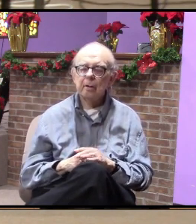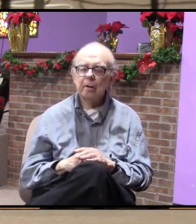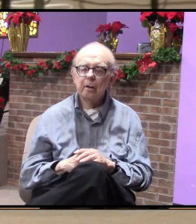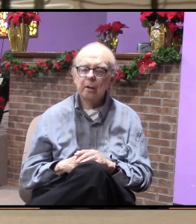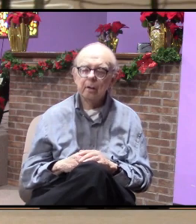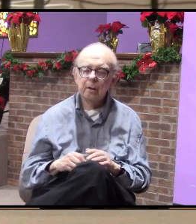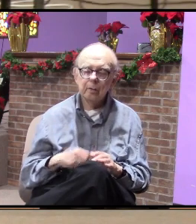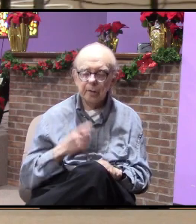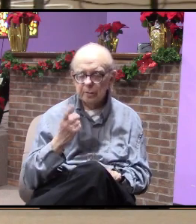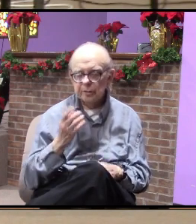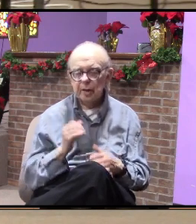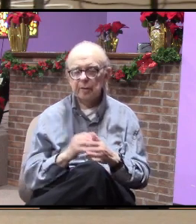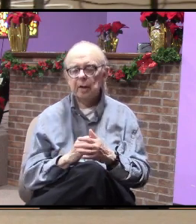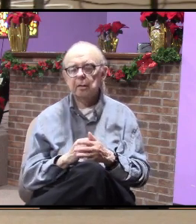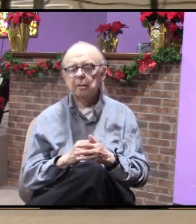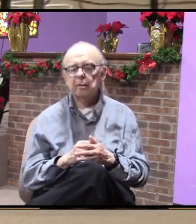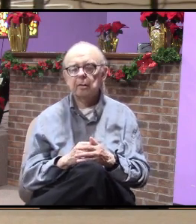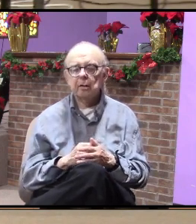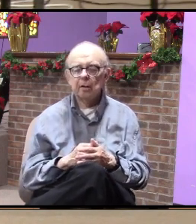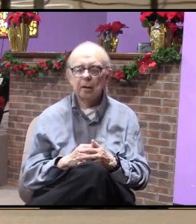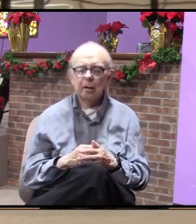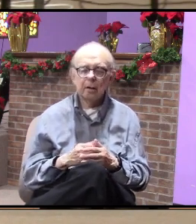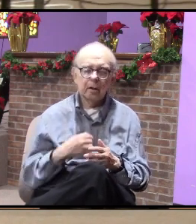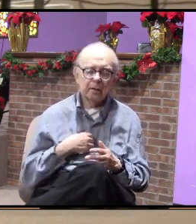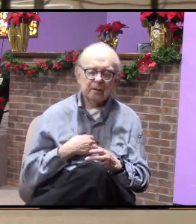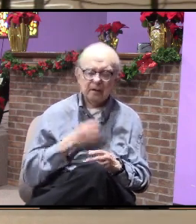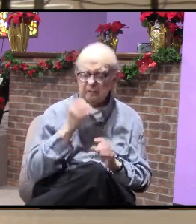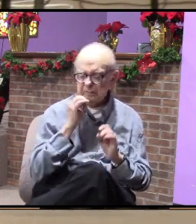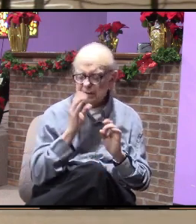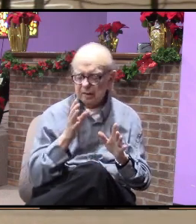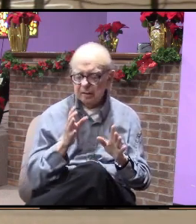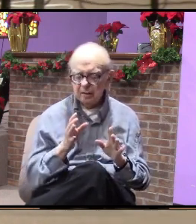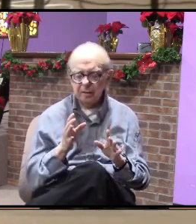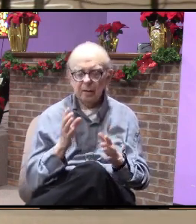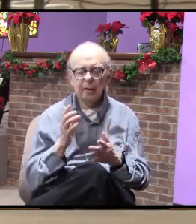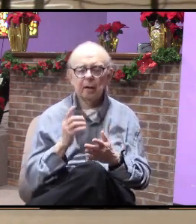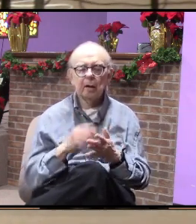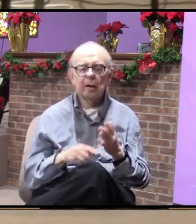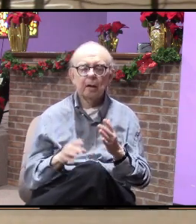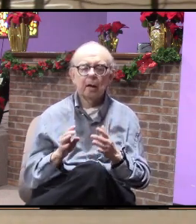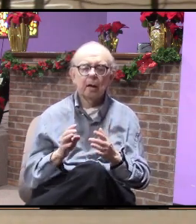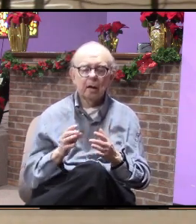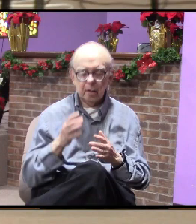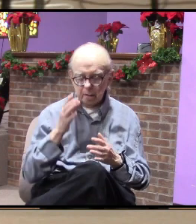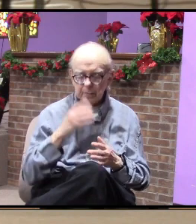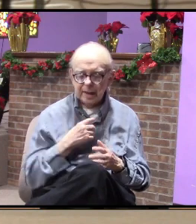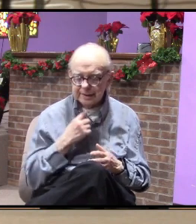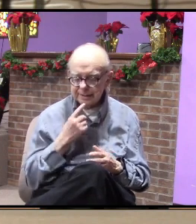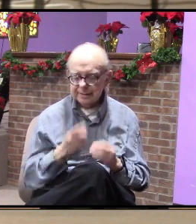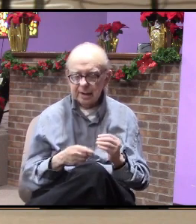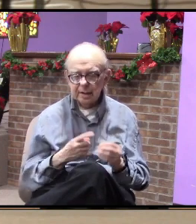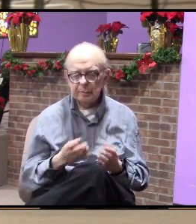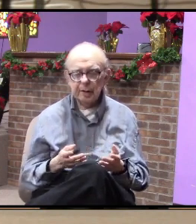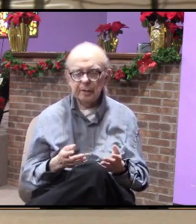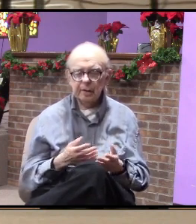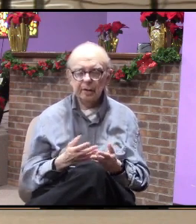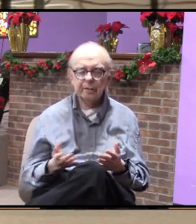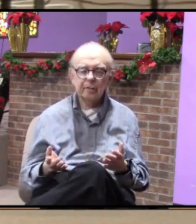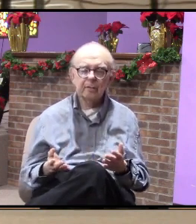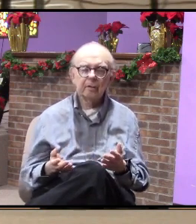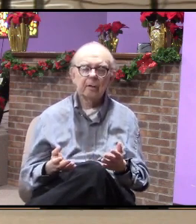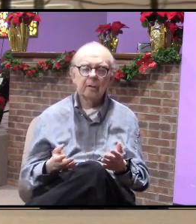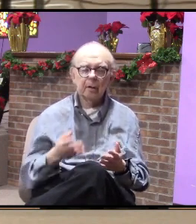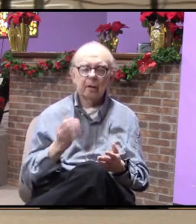We understand that. I don't care what man is saying,